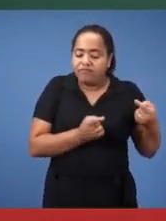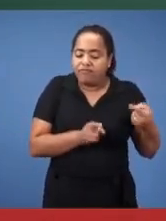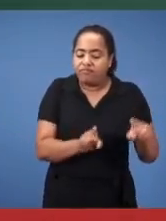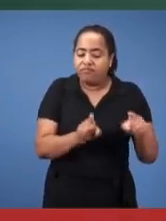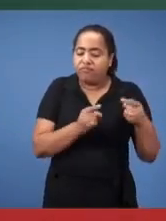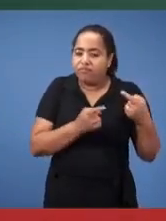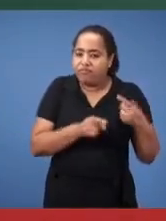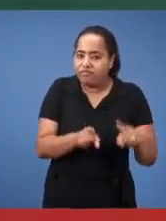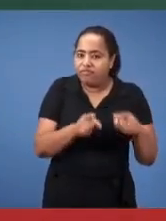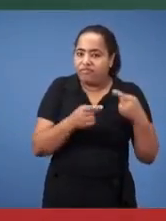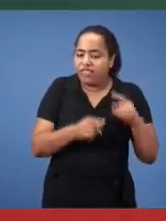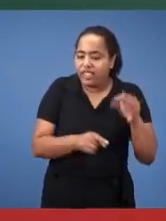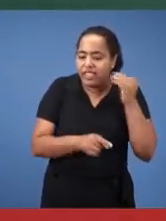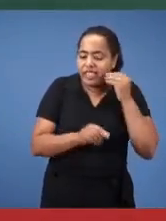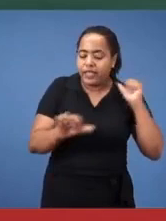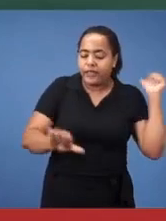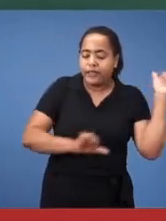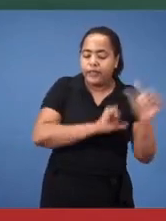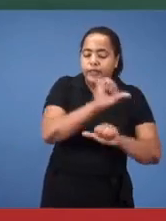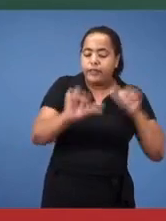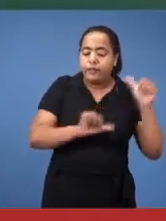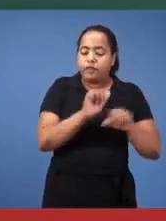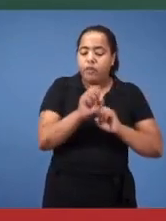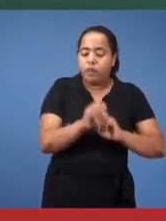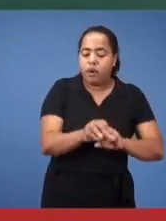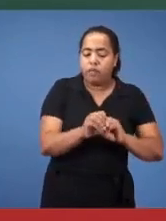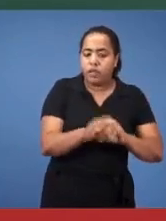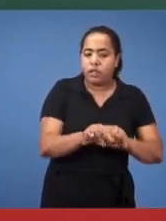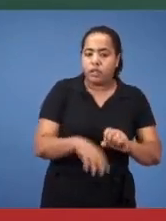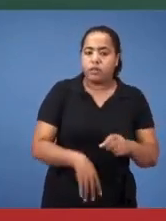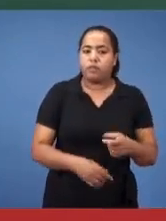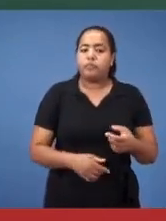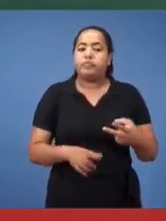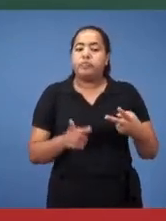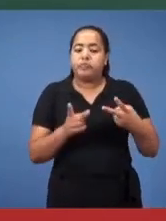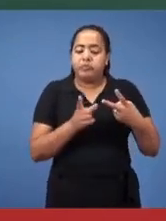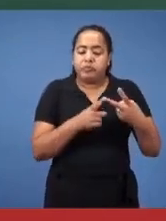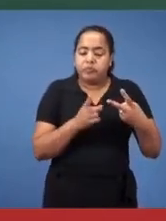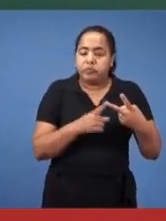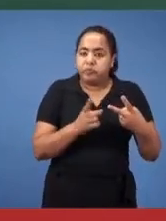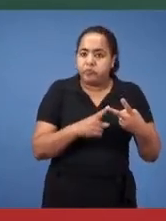trying to change the teachings. This one here was the death.